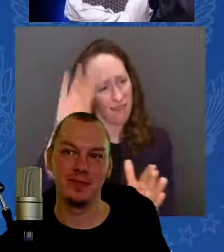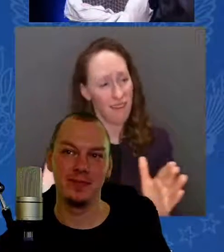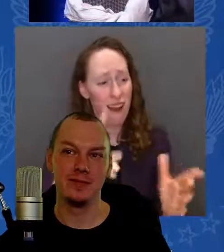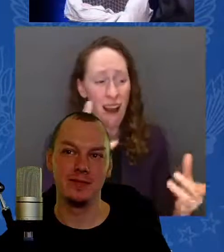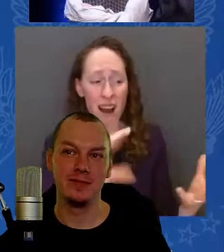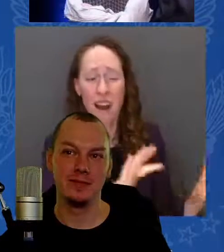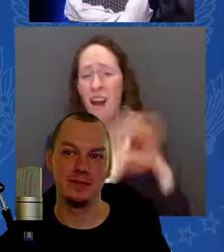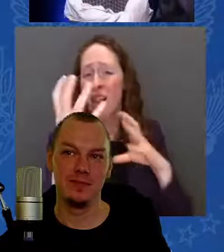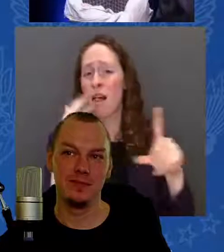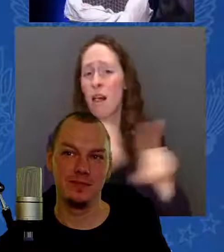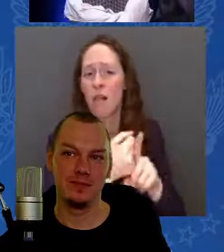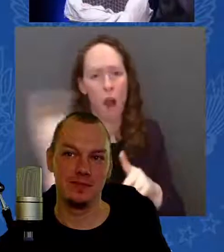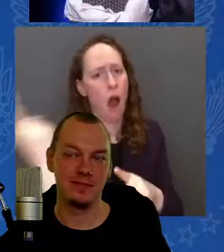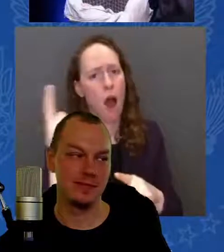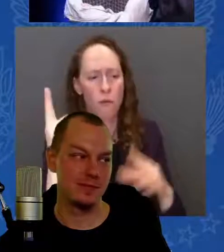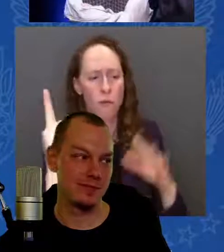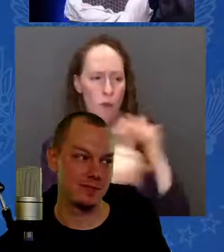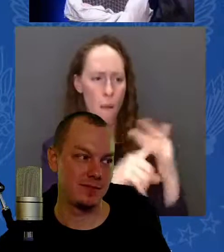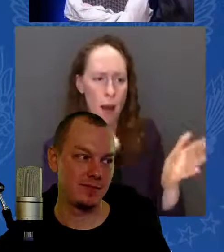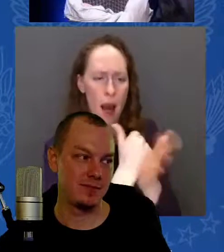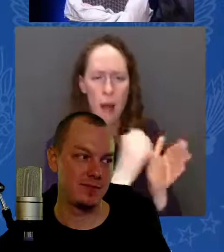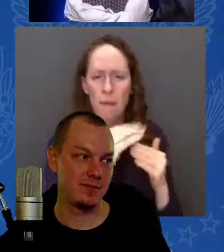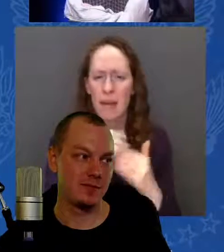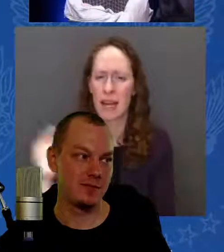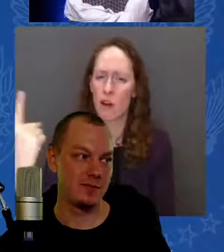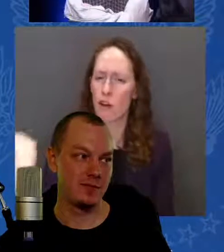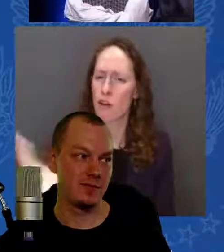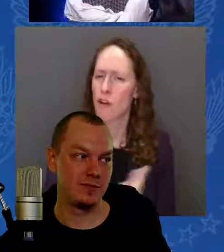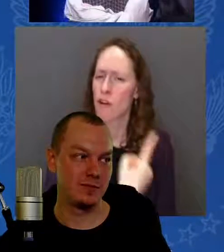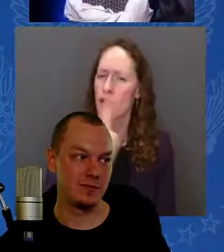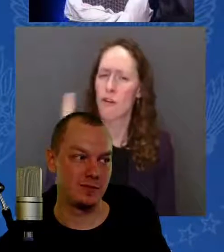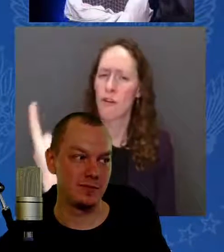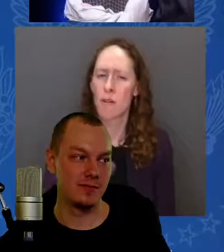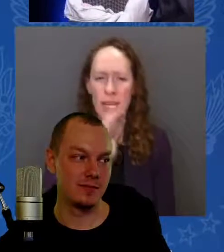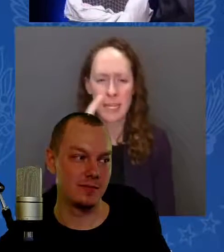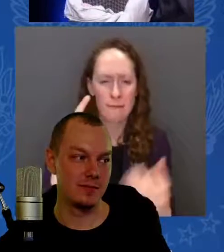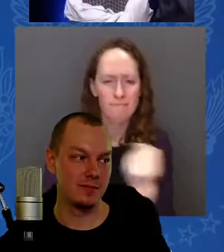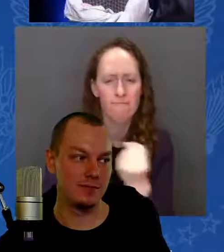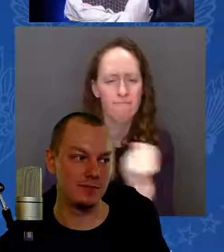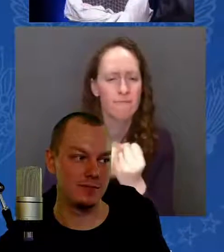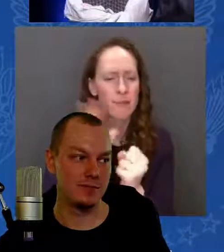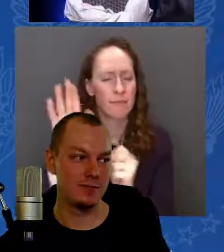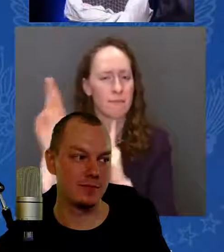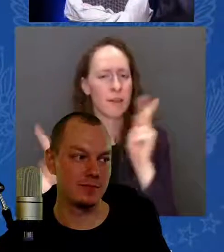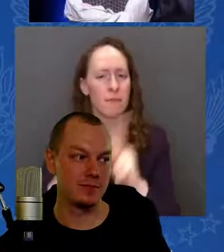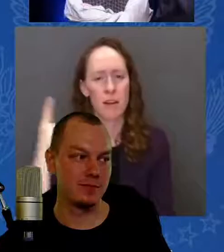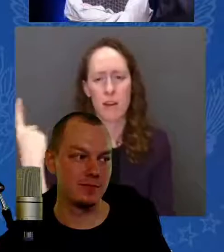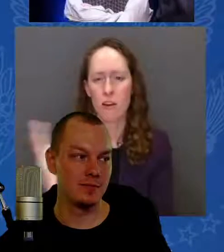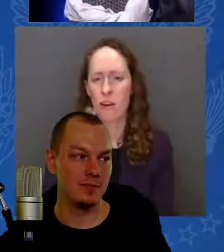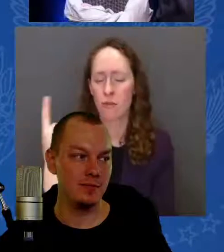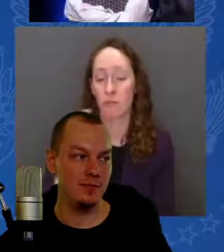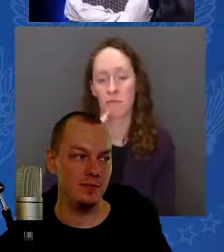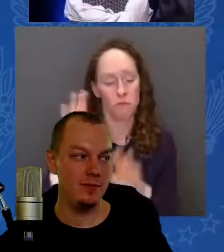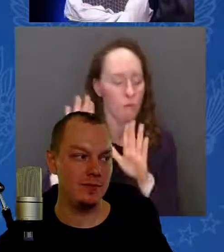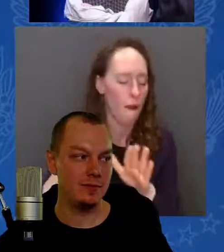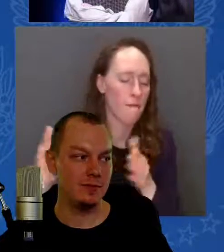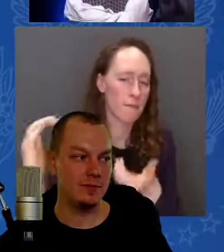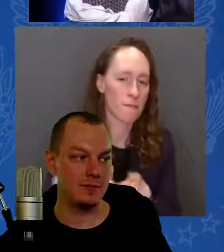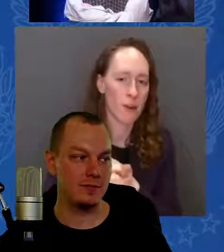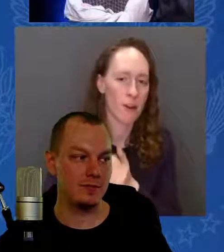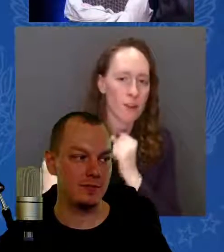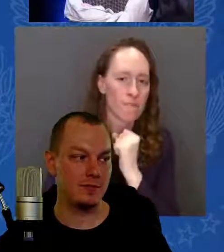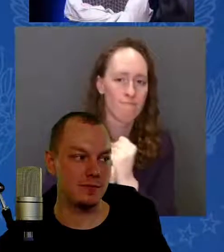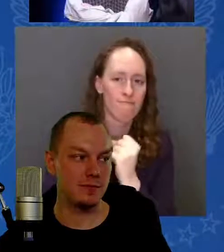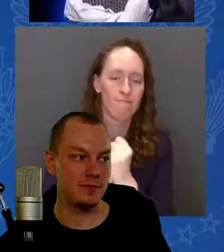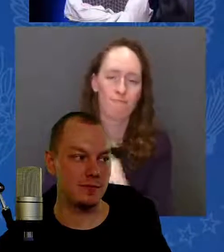for his constituents. And he's been a great partner of mine. And the governor's right. The governor, I tried him